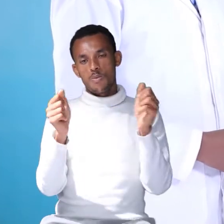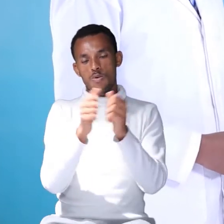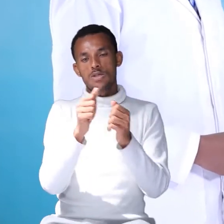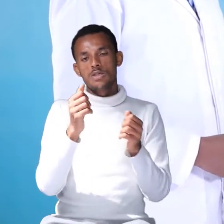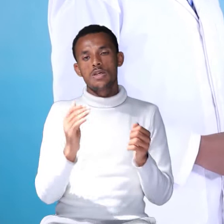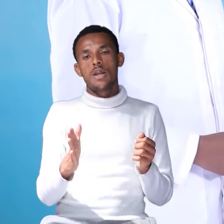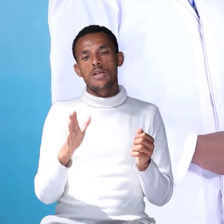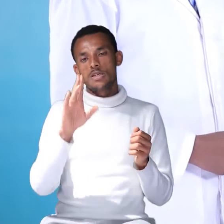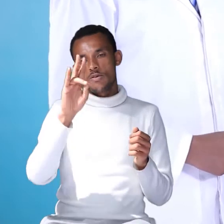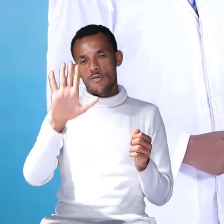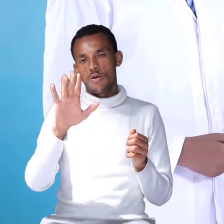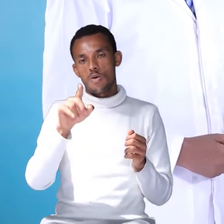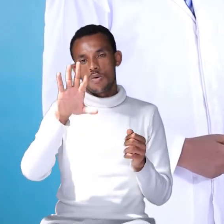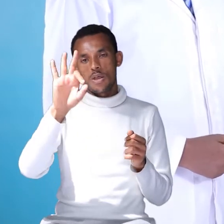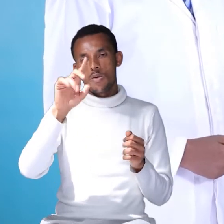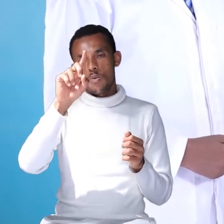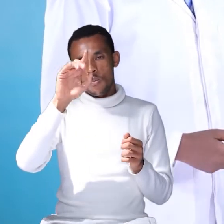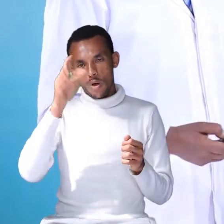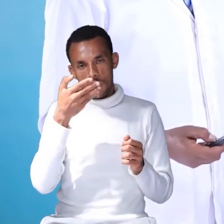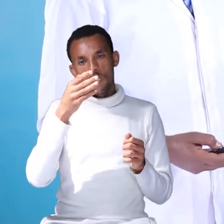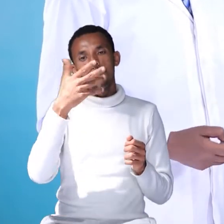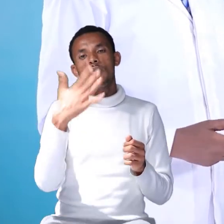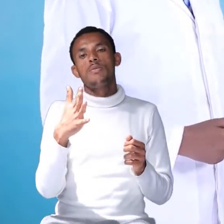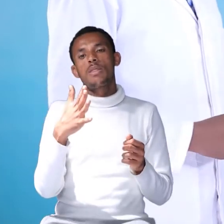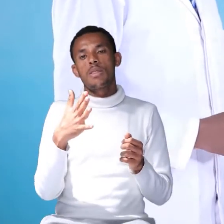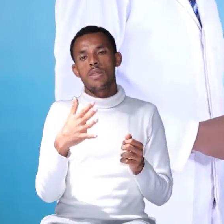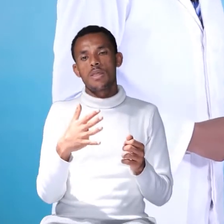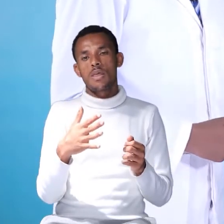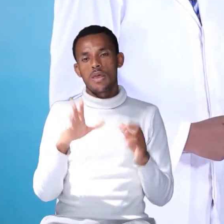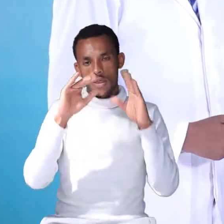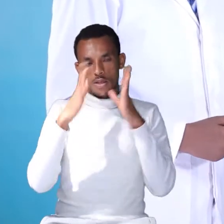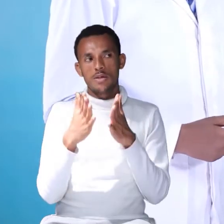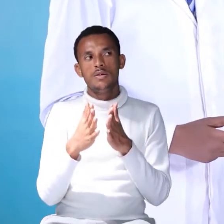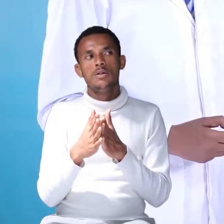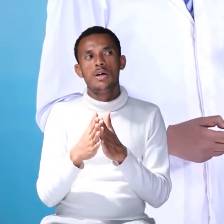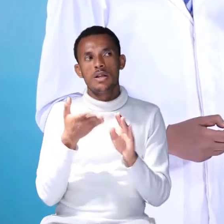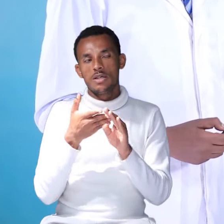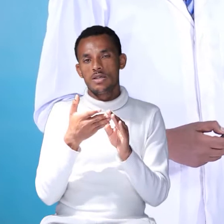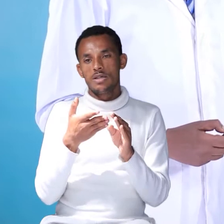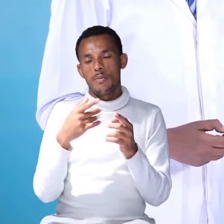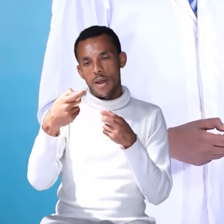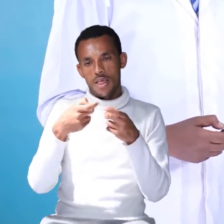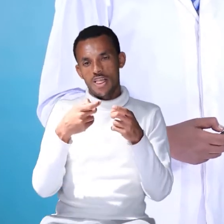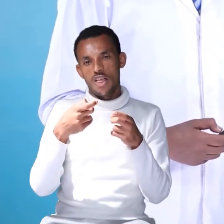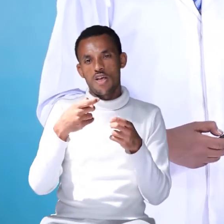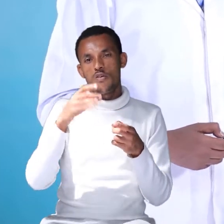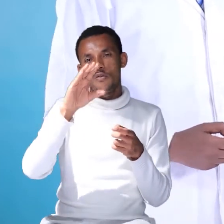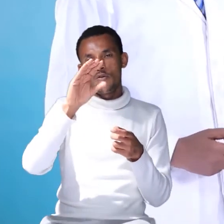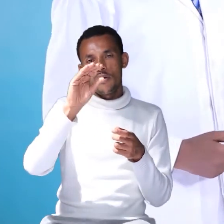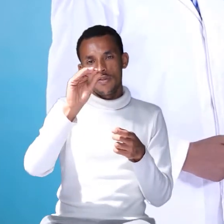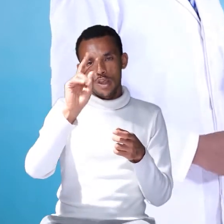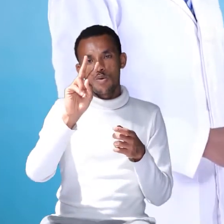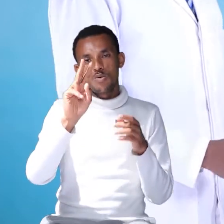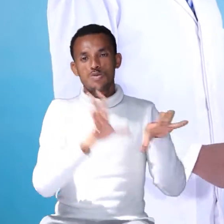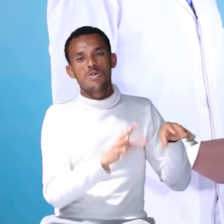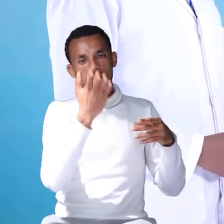by 75, you will have 1 to 52. So what does it mean? A teacher, at least he is managing 52 students in the